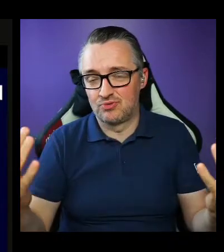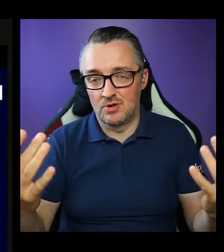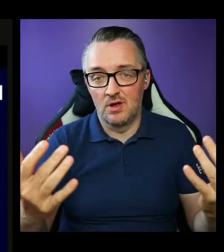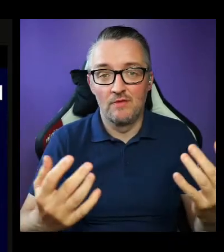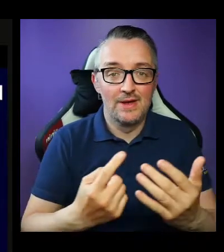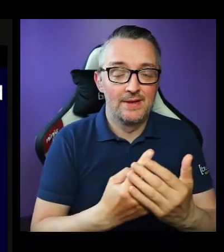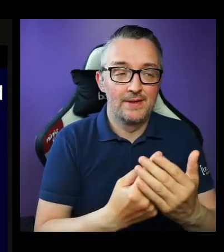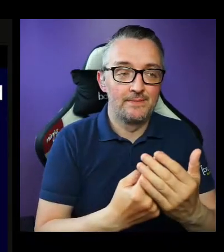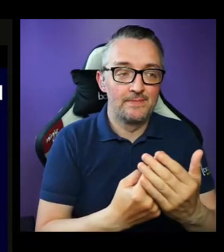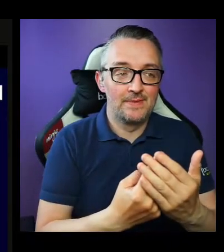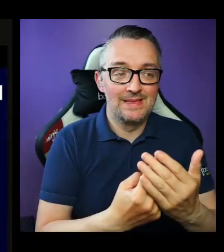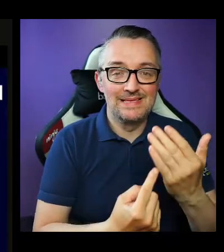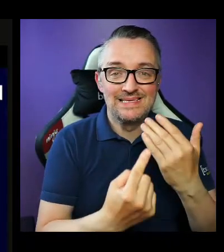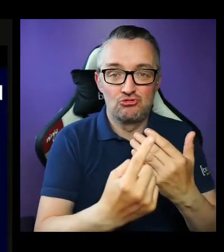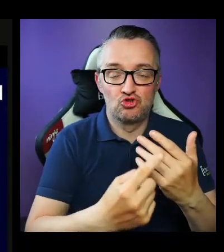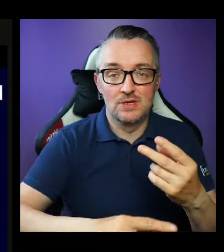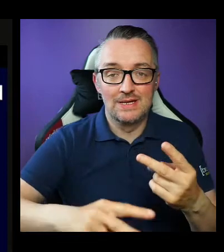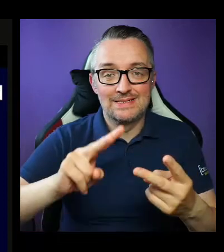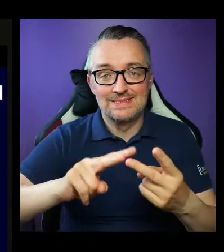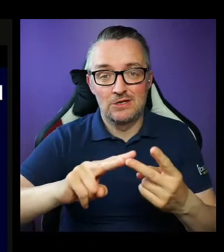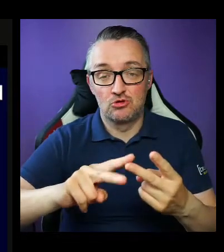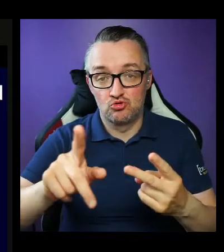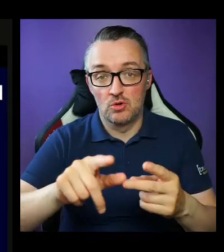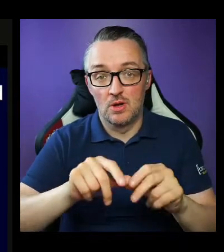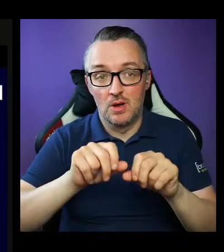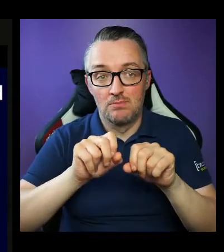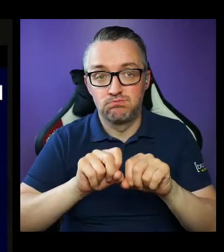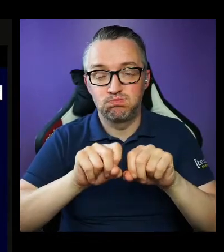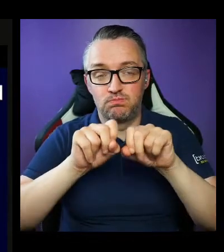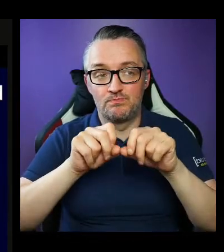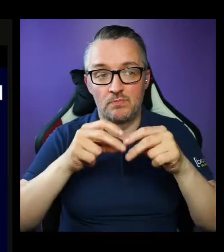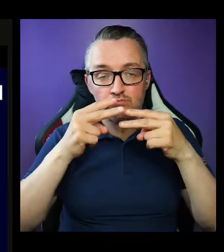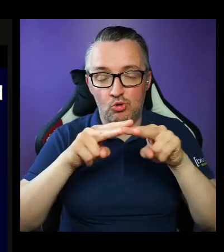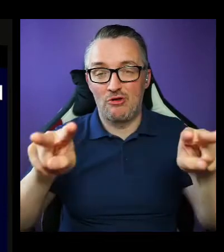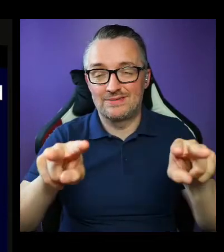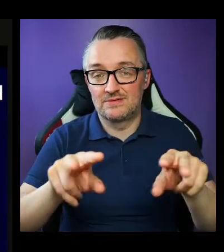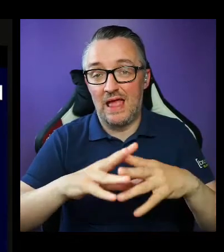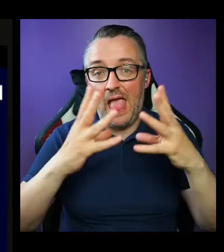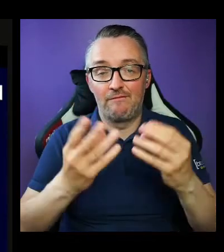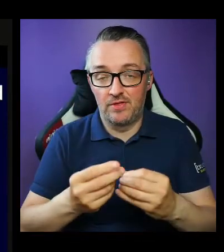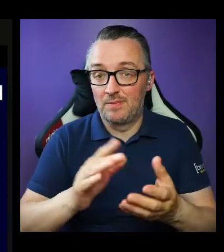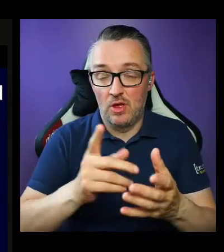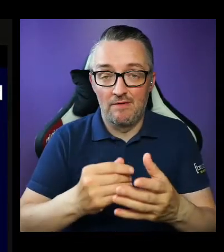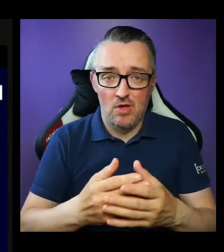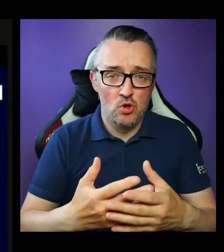each secondary index you project everything, of course you have larger